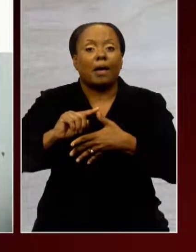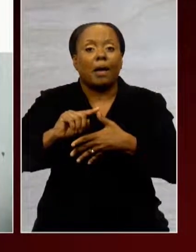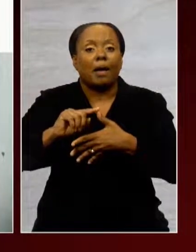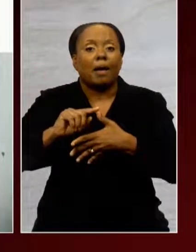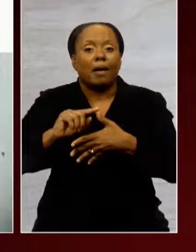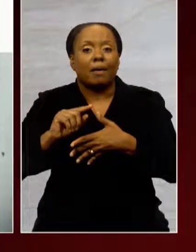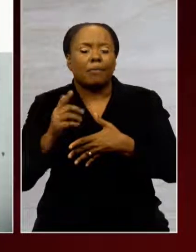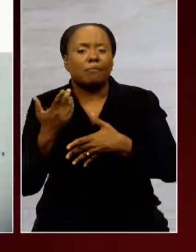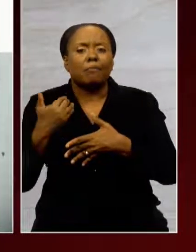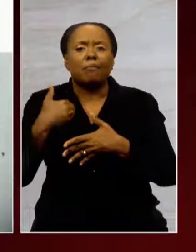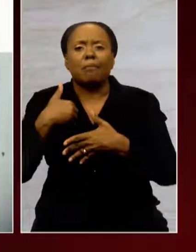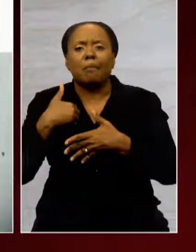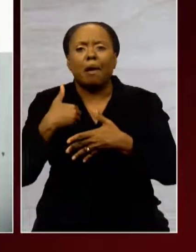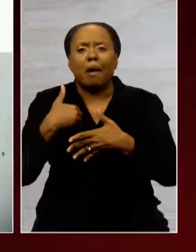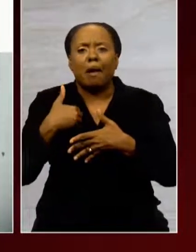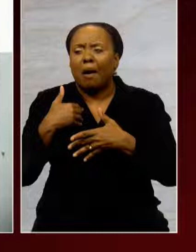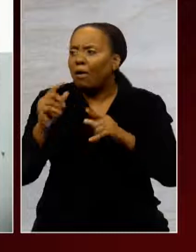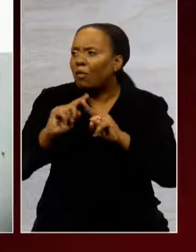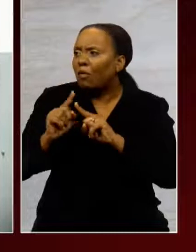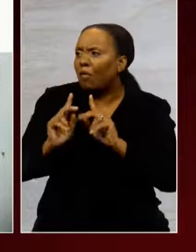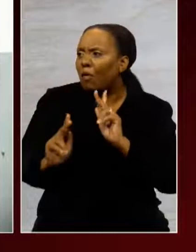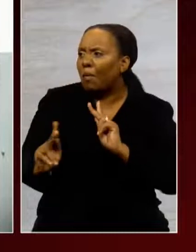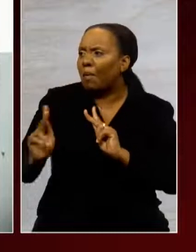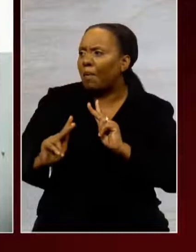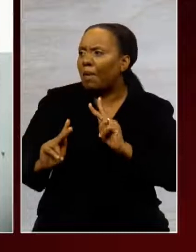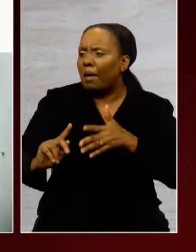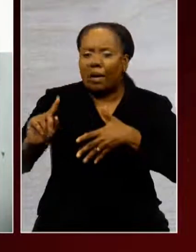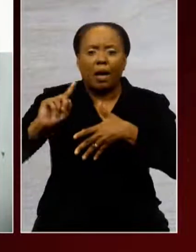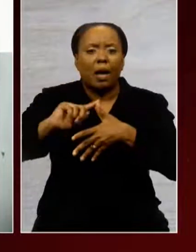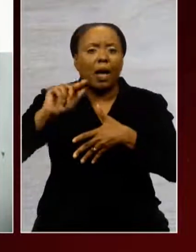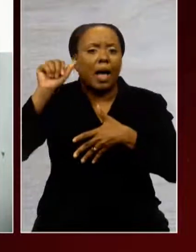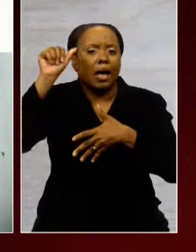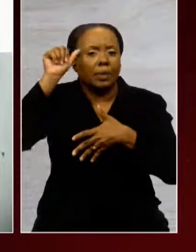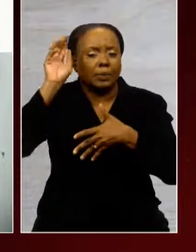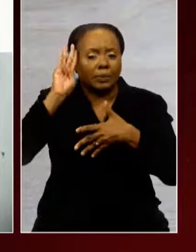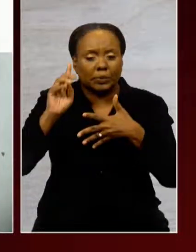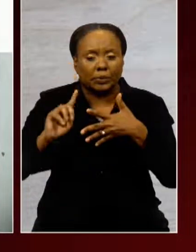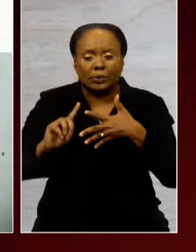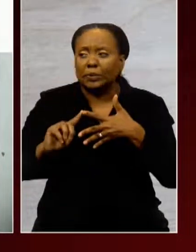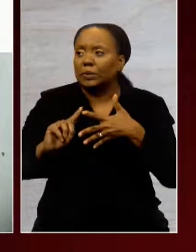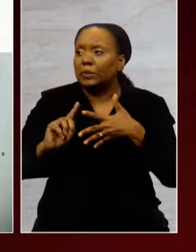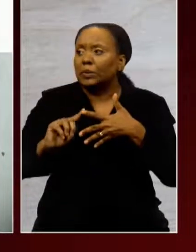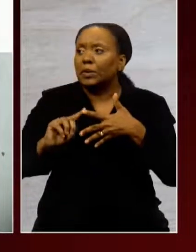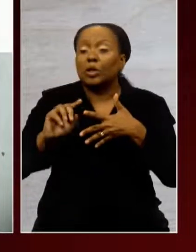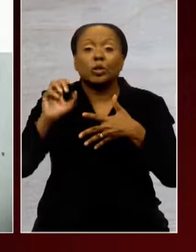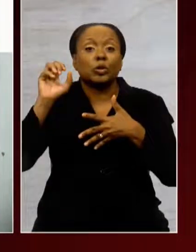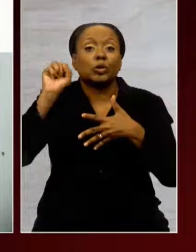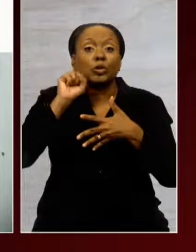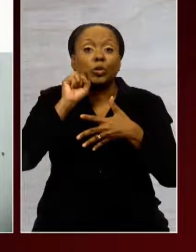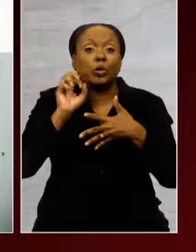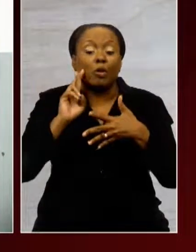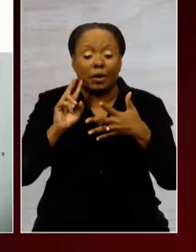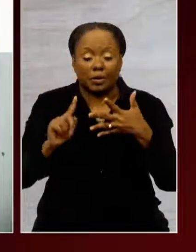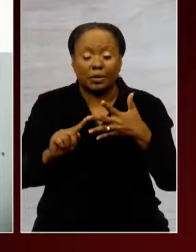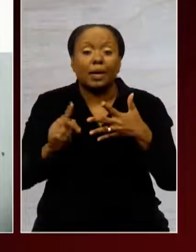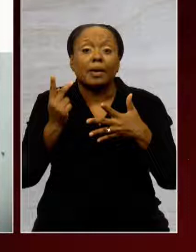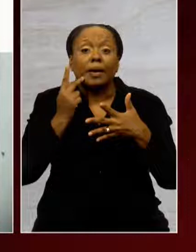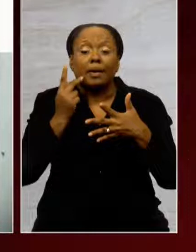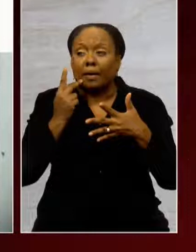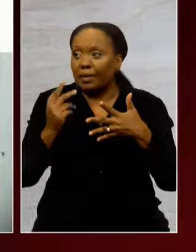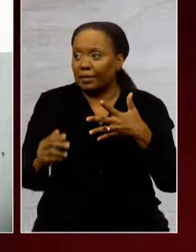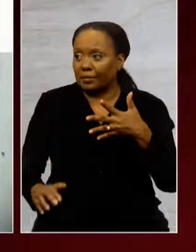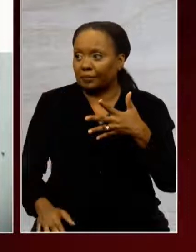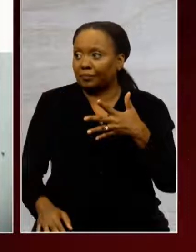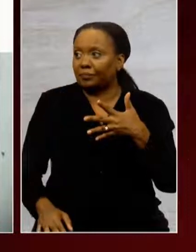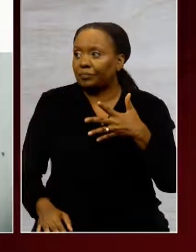the Advisory Committee for Improving the Lives of People with Disabilities. Kerryann is the deputy chair, so I'll let you go first as the most senior